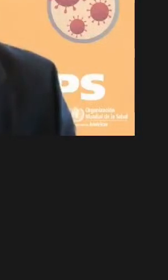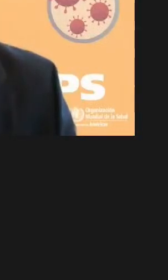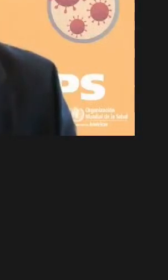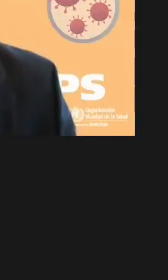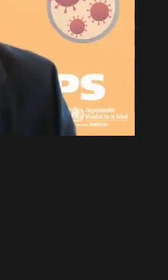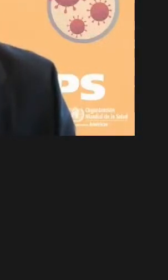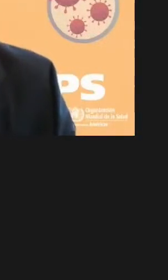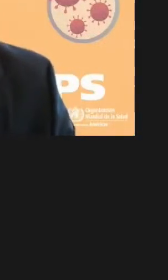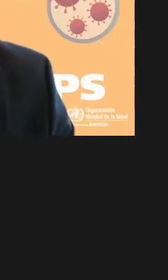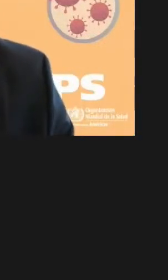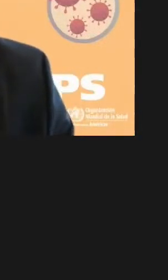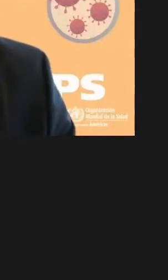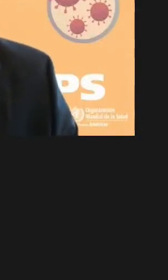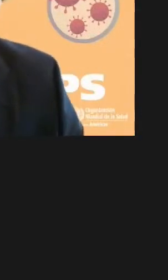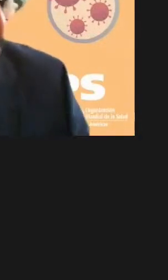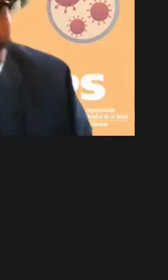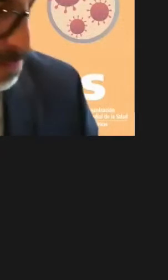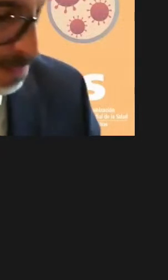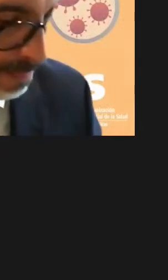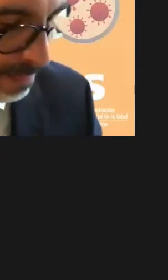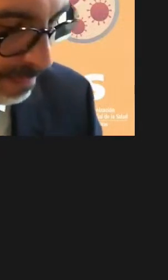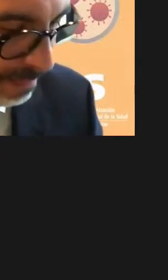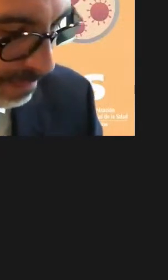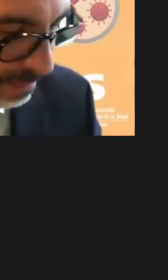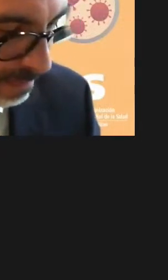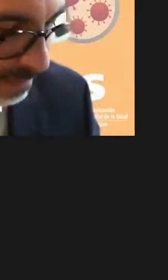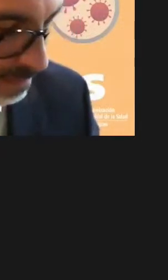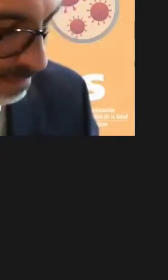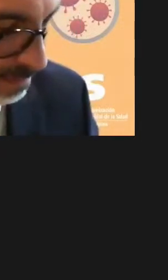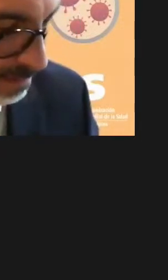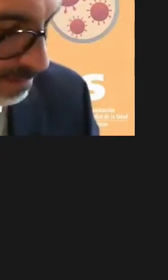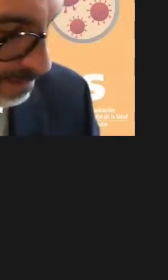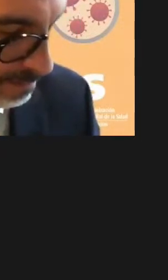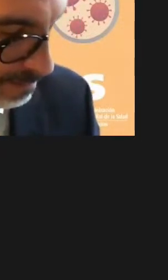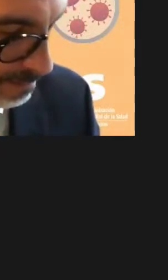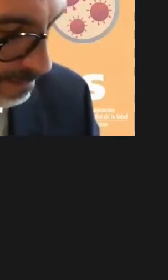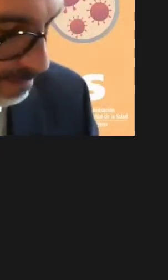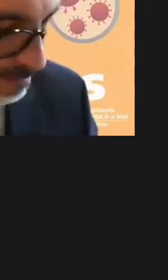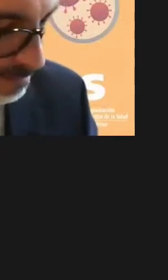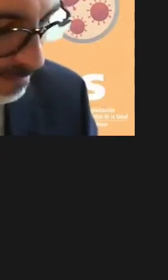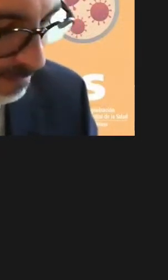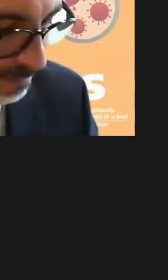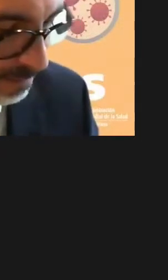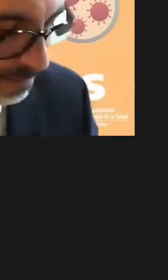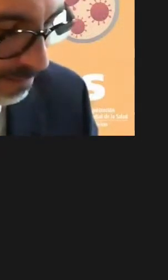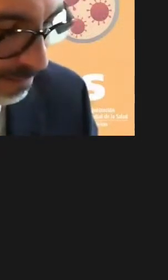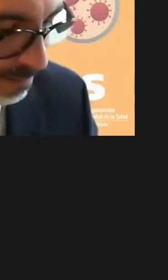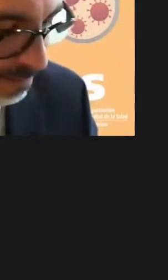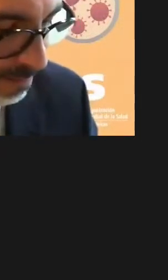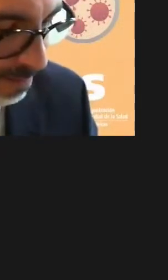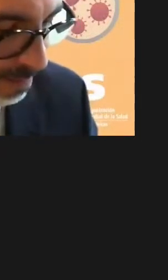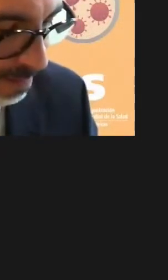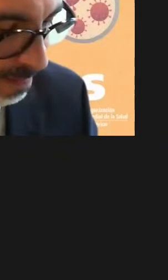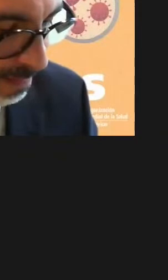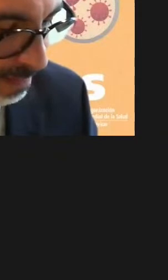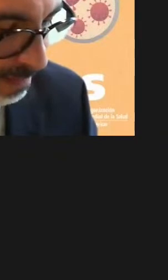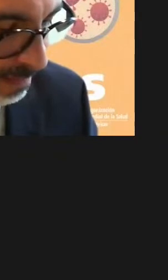I believe that here we have an important element that I may have not